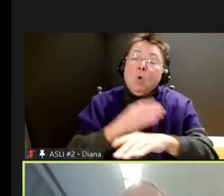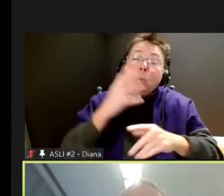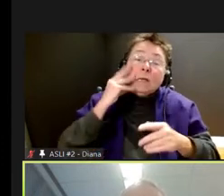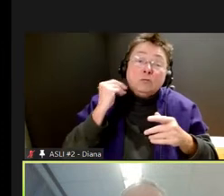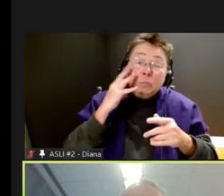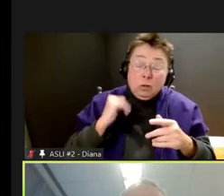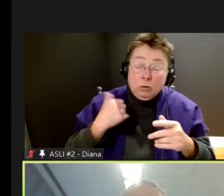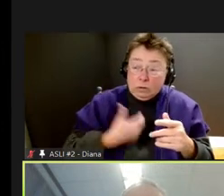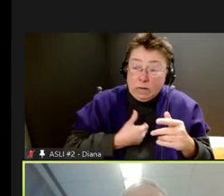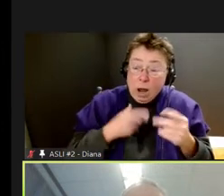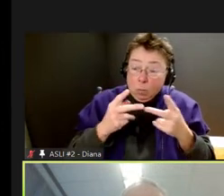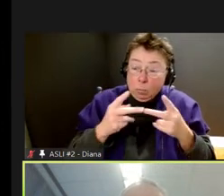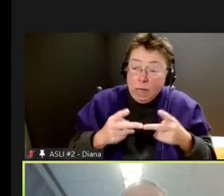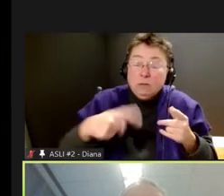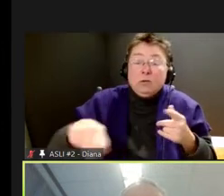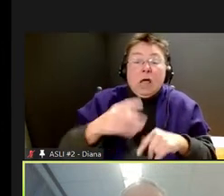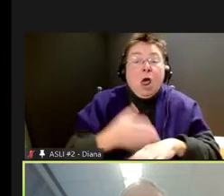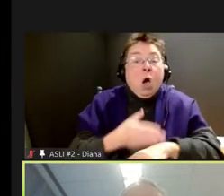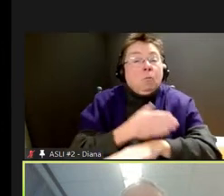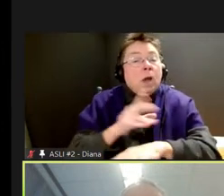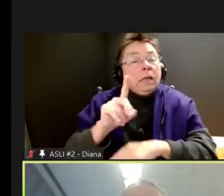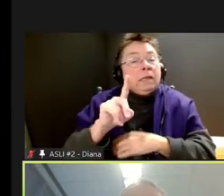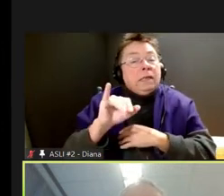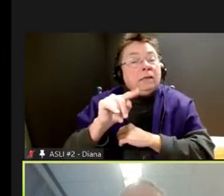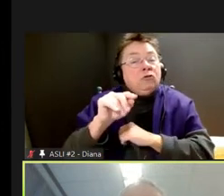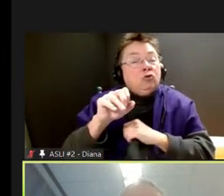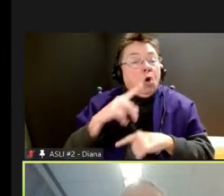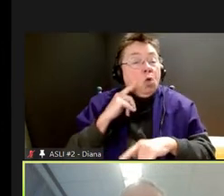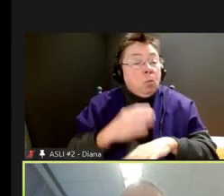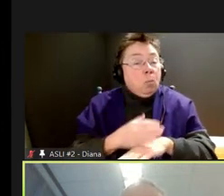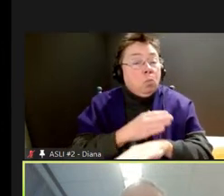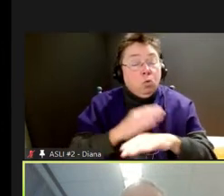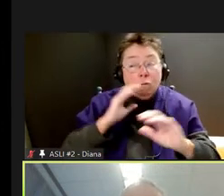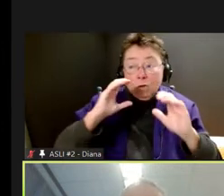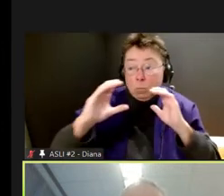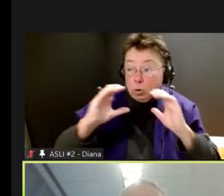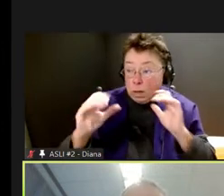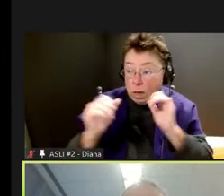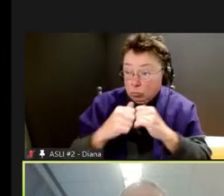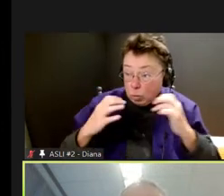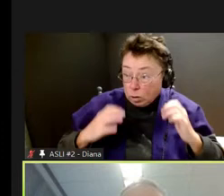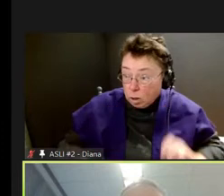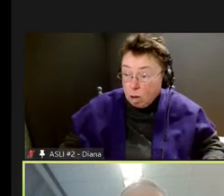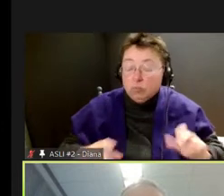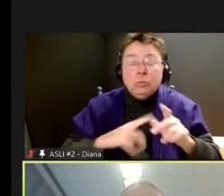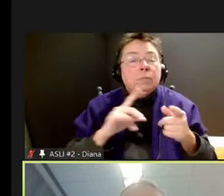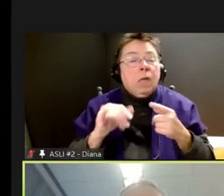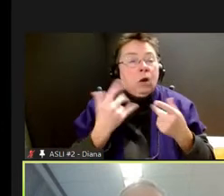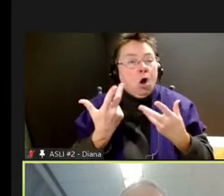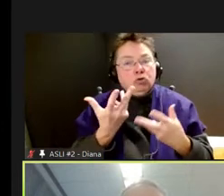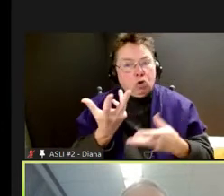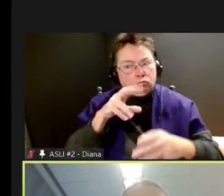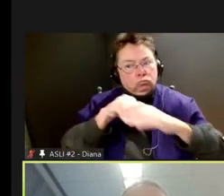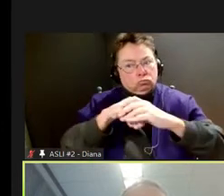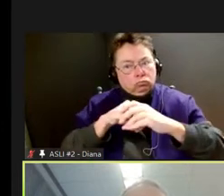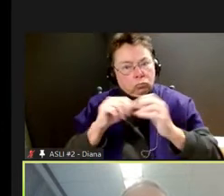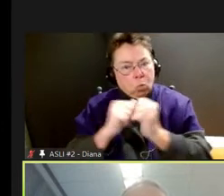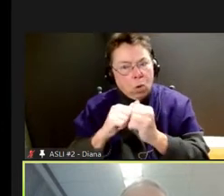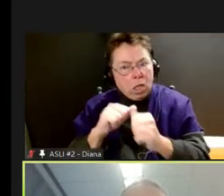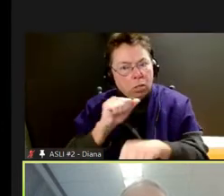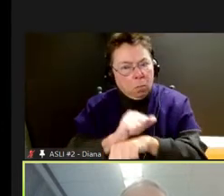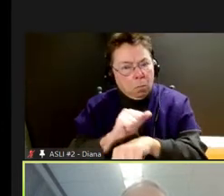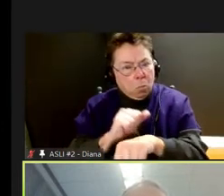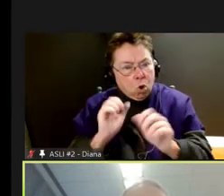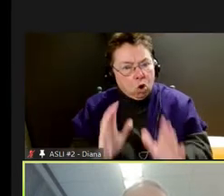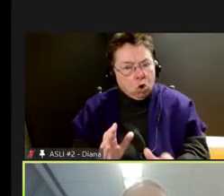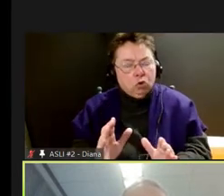facilities, upgrading digital tools to improve communications with our customers, and investing in our employees.